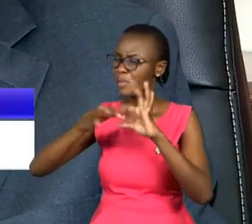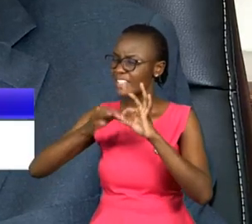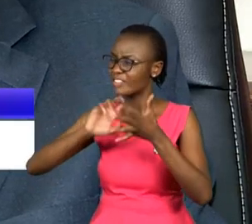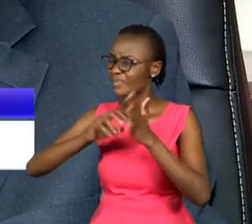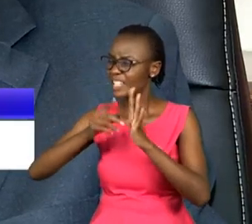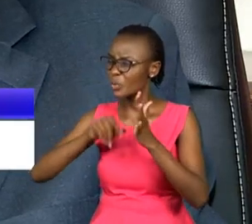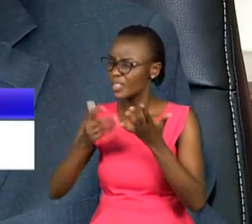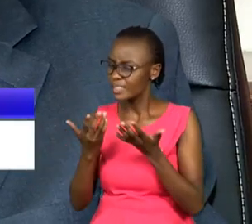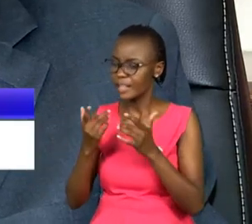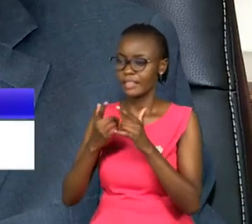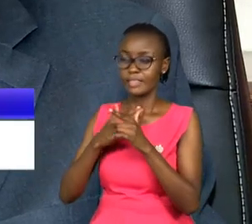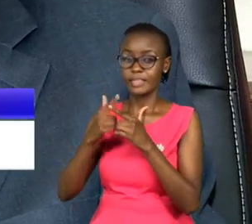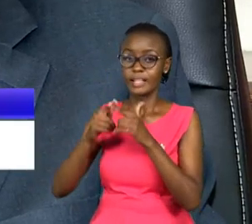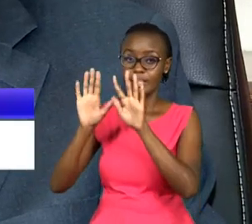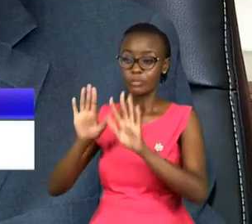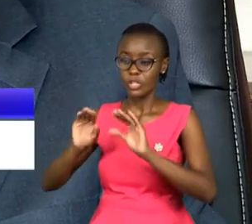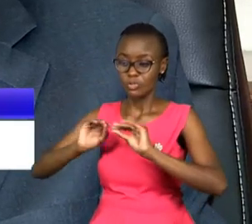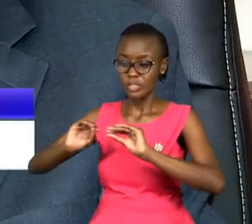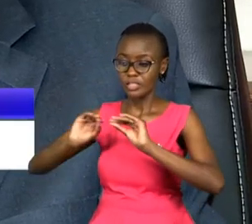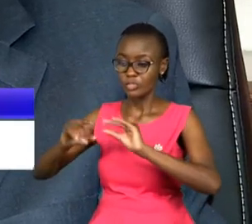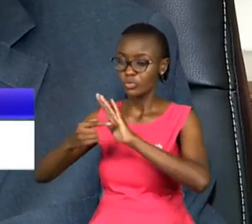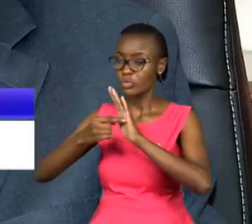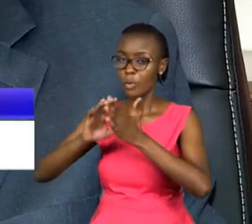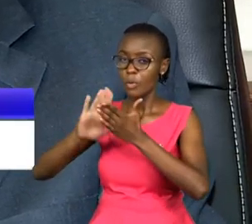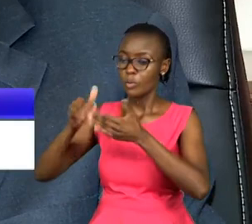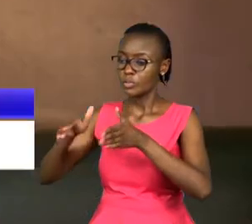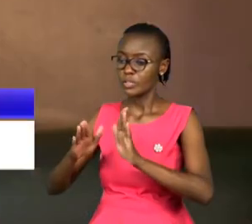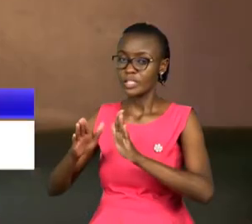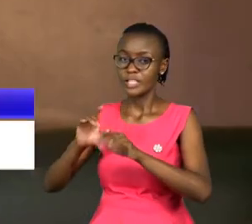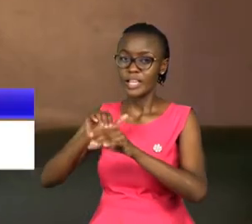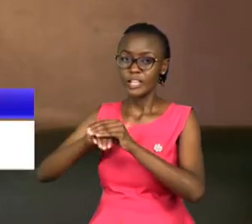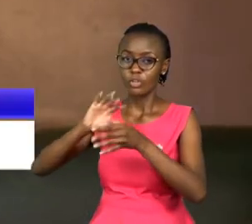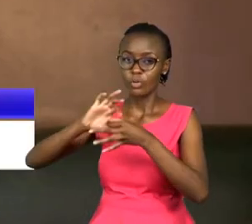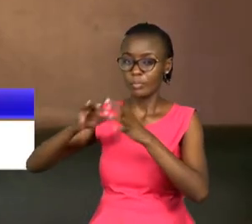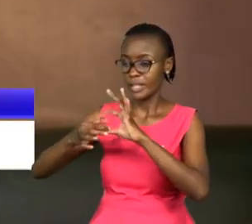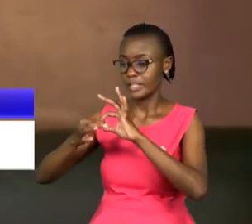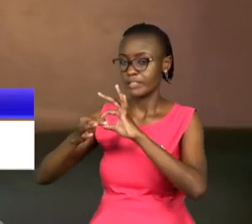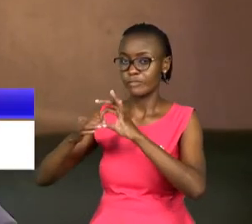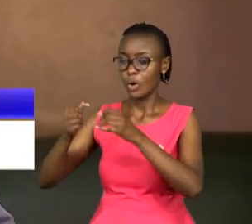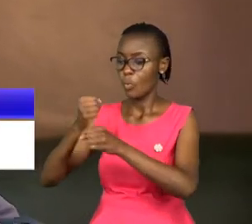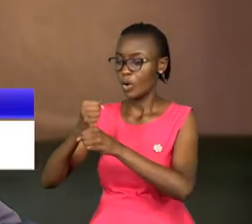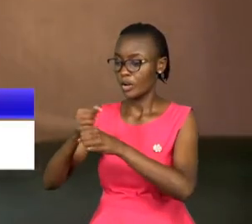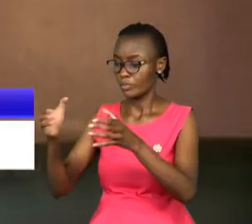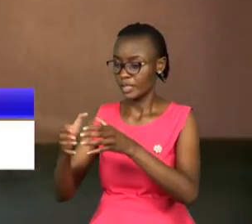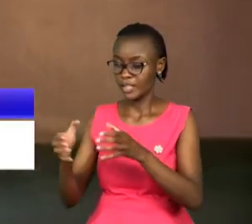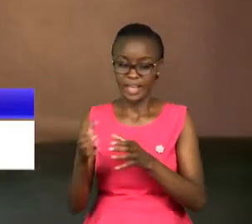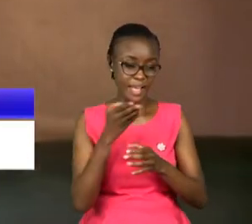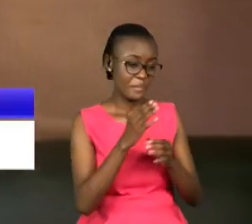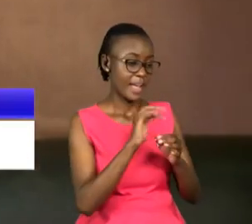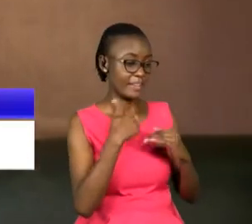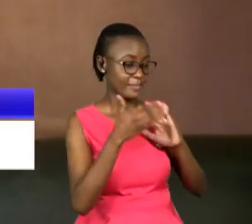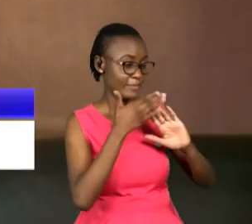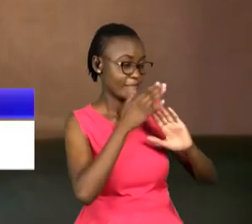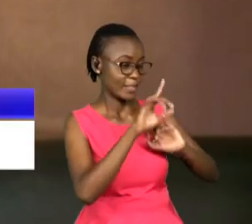also enable them to know that there are very many opportunities that they can get in the sector. Prof, this is Quickfire. We get to loosen up a